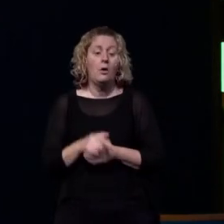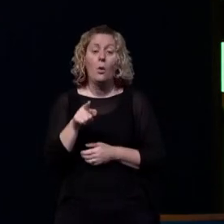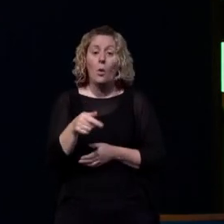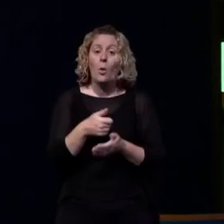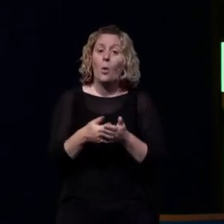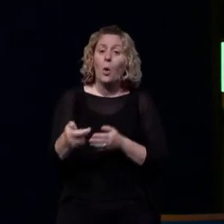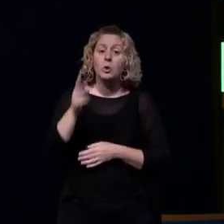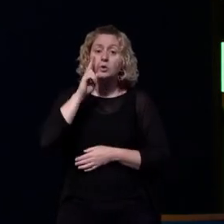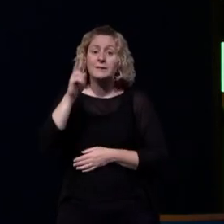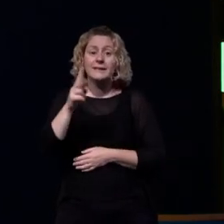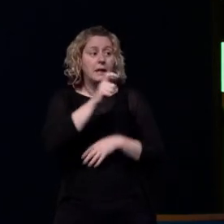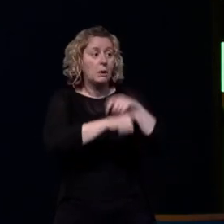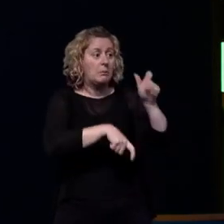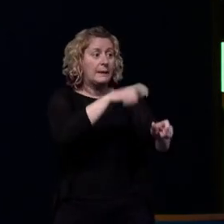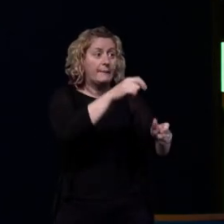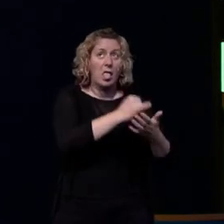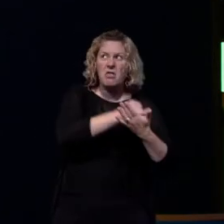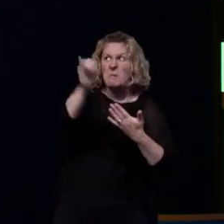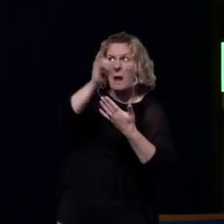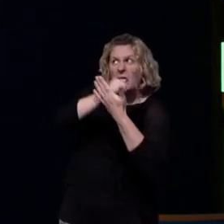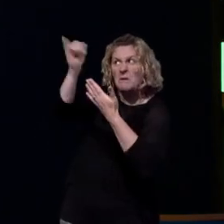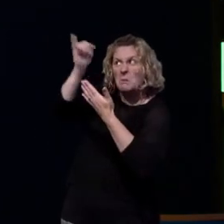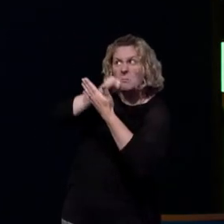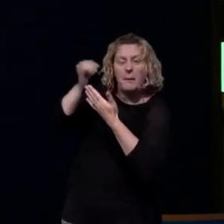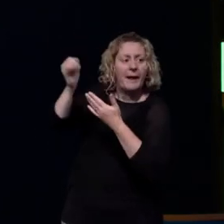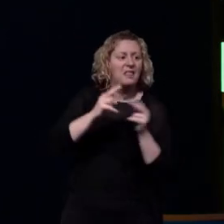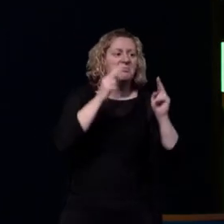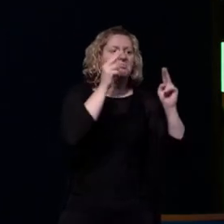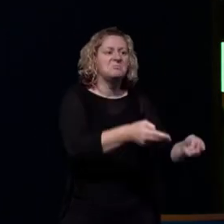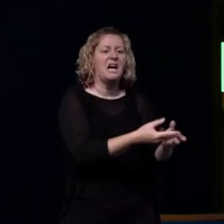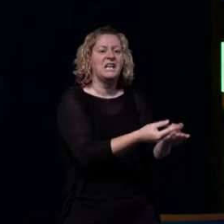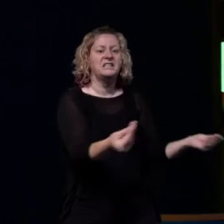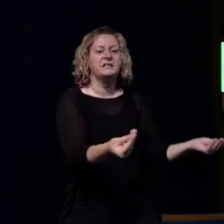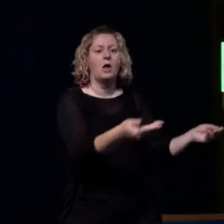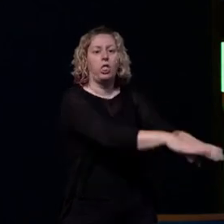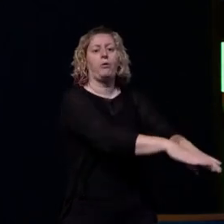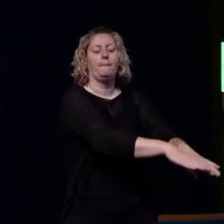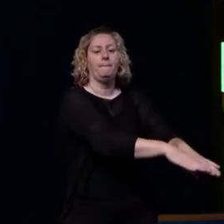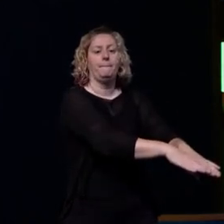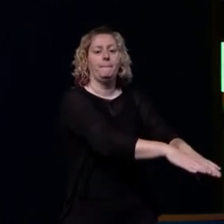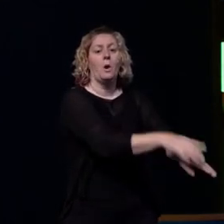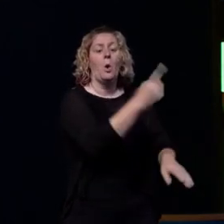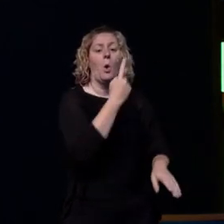those who rebelled were buried in the desert. Only two made it through, Joshua and Caleb.